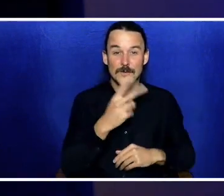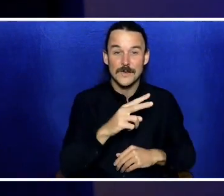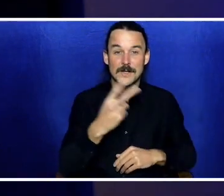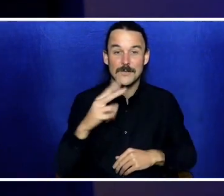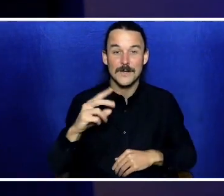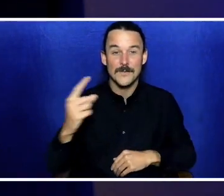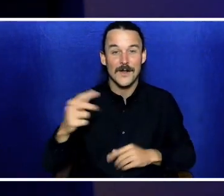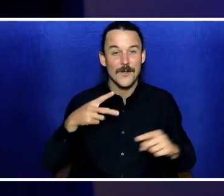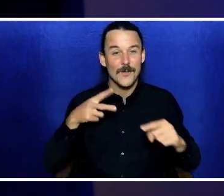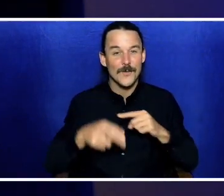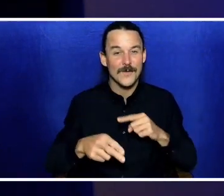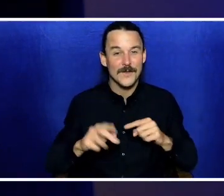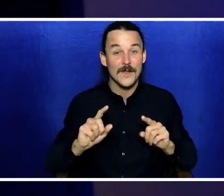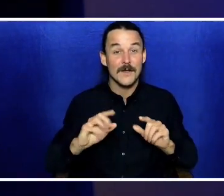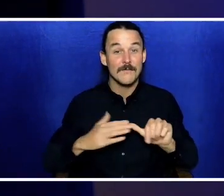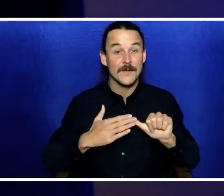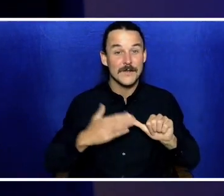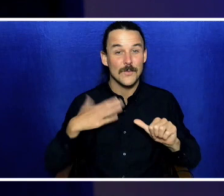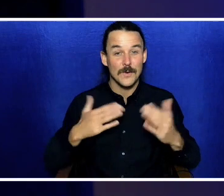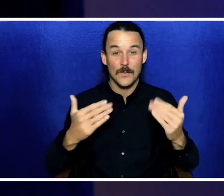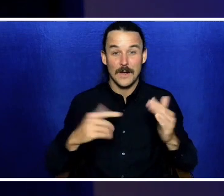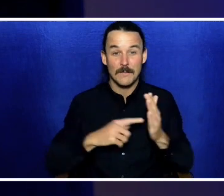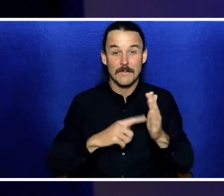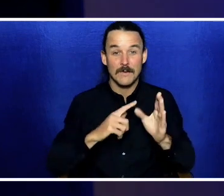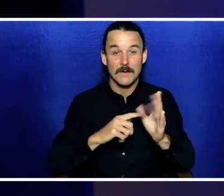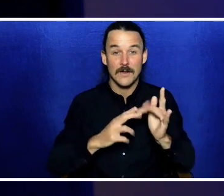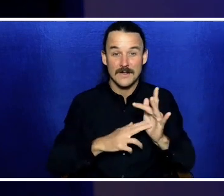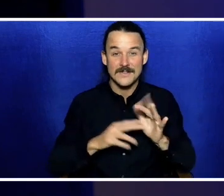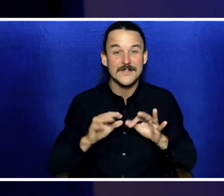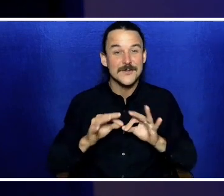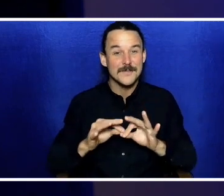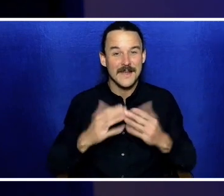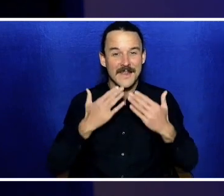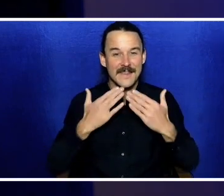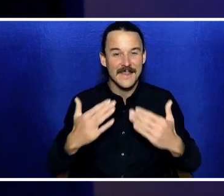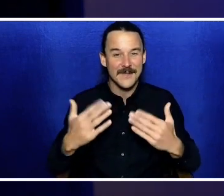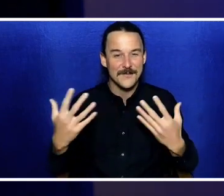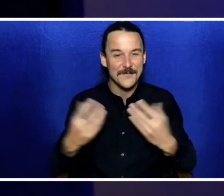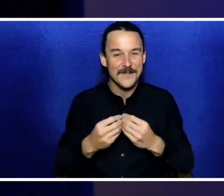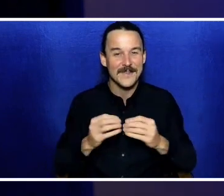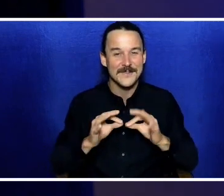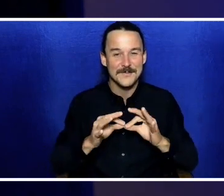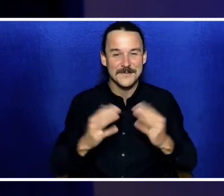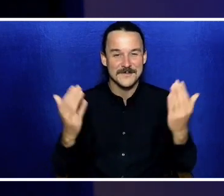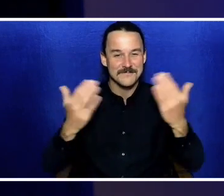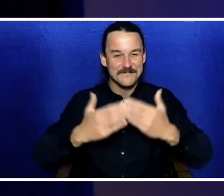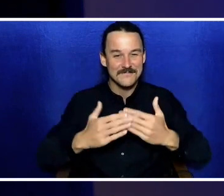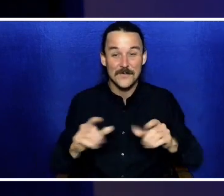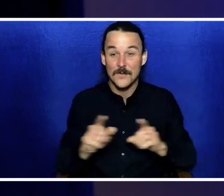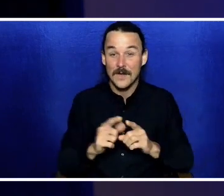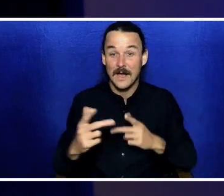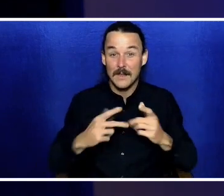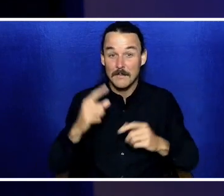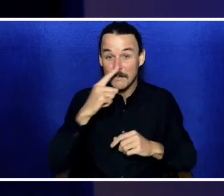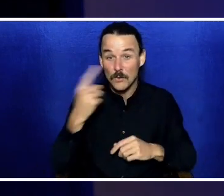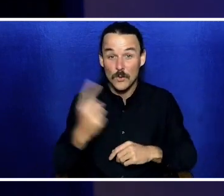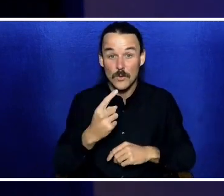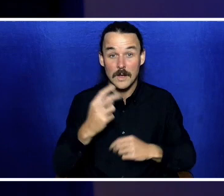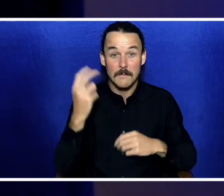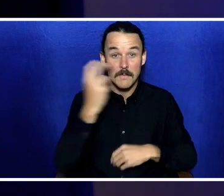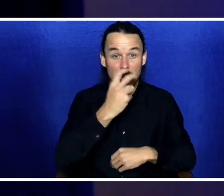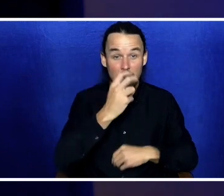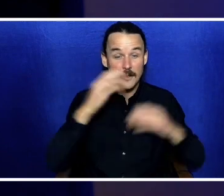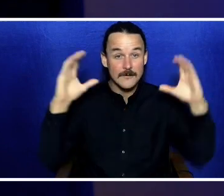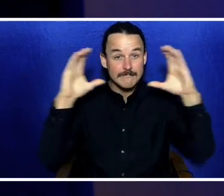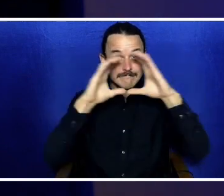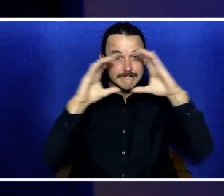our Auslan interpreter, Tyson Bowl. Thank you so much for joining us. And indeed, anyone who may be joining us who is blind or visually impaired, I have brown